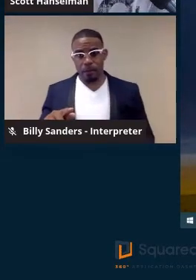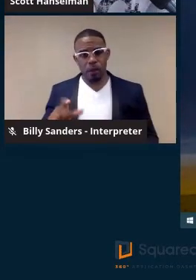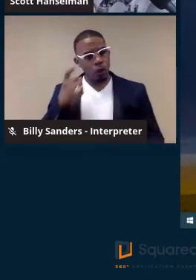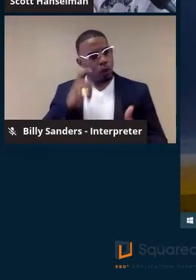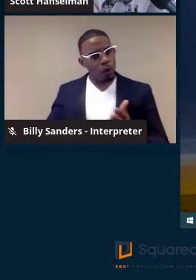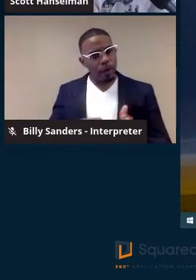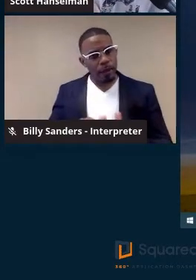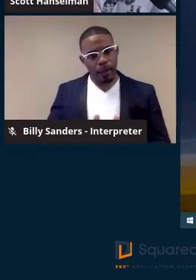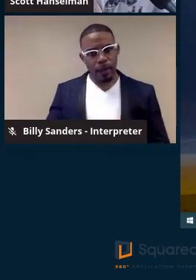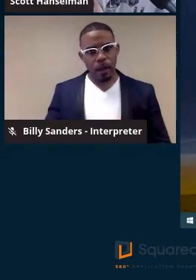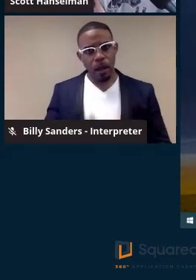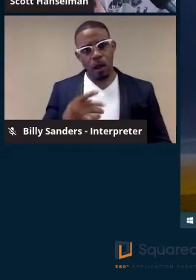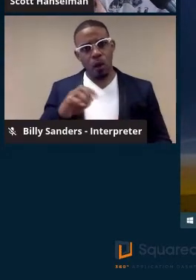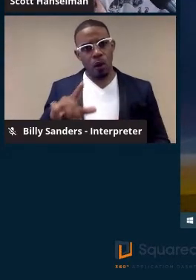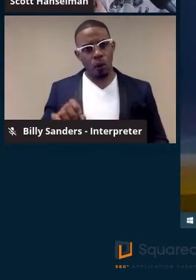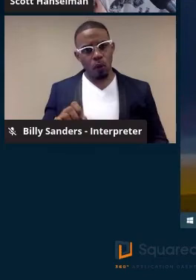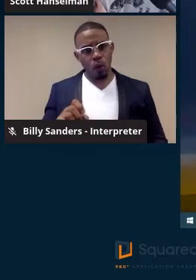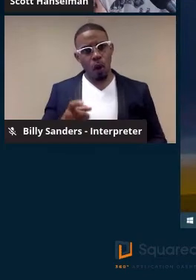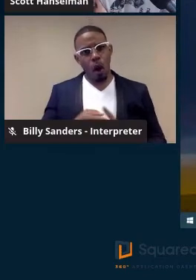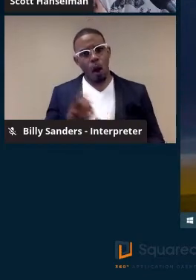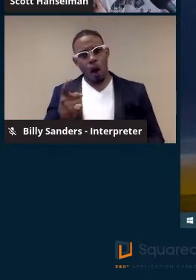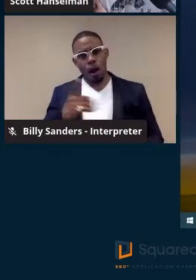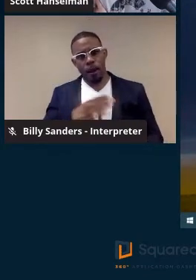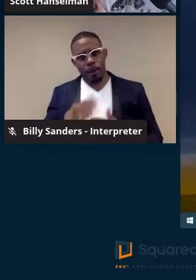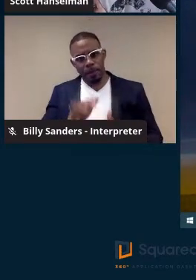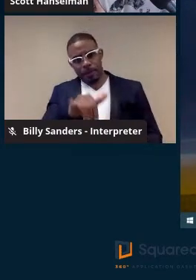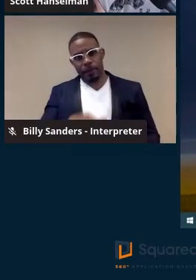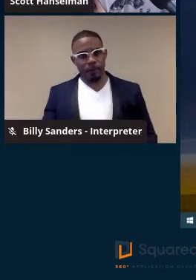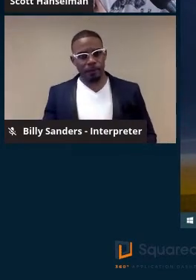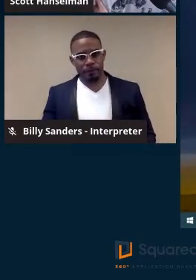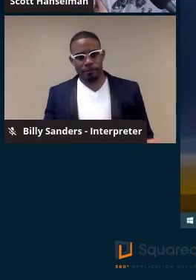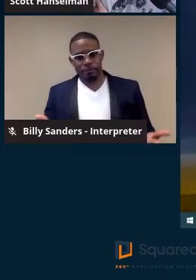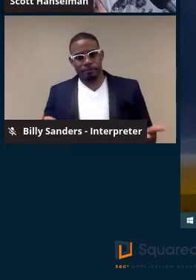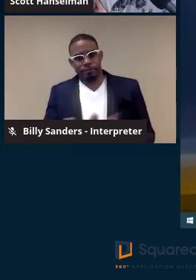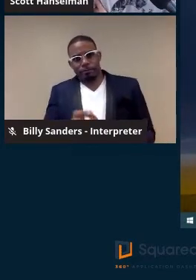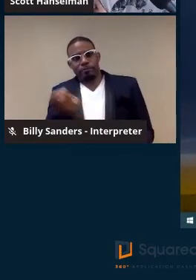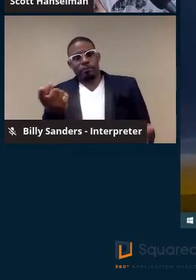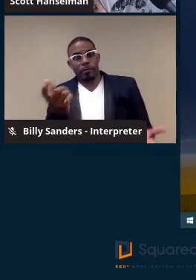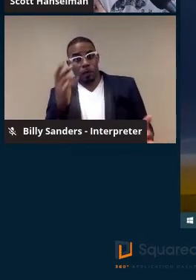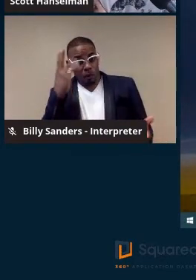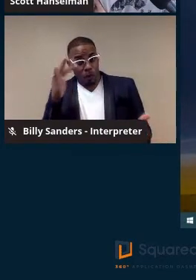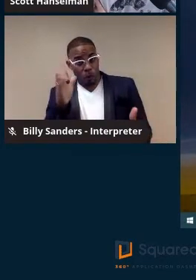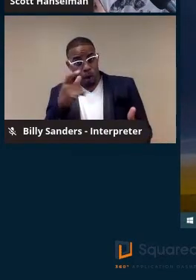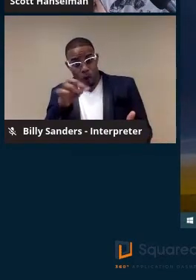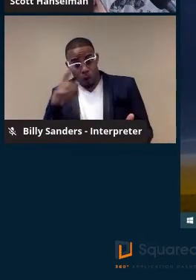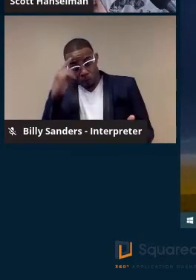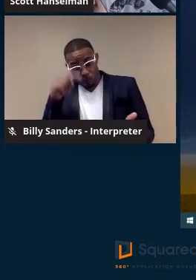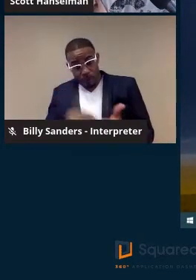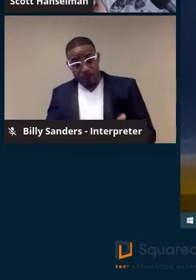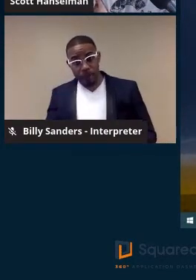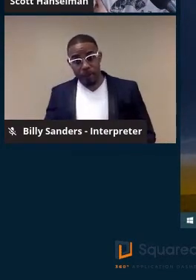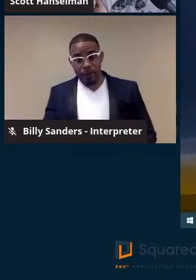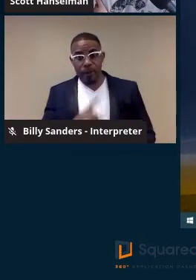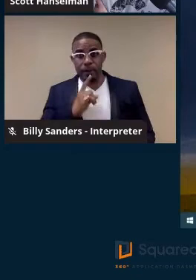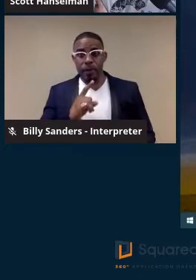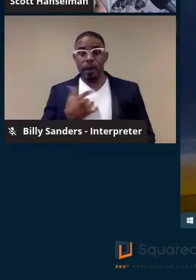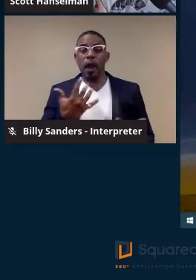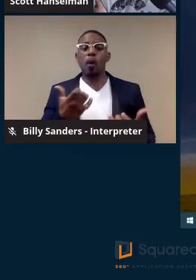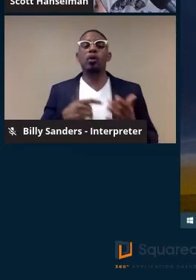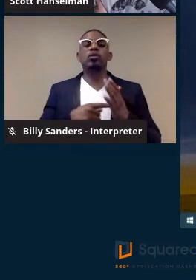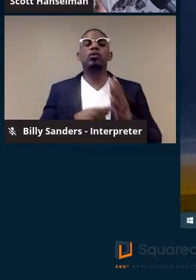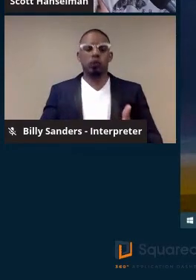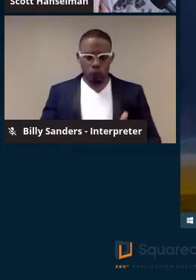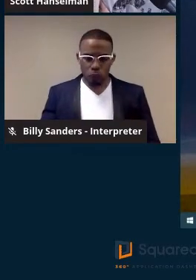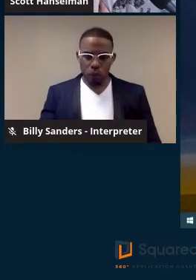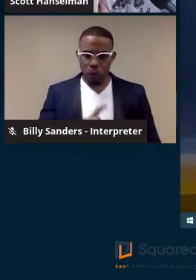how Google auto-completed that. The reason that I wanted to Google for this is I wanted to show you